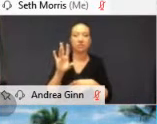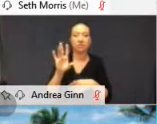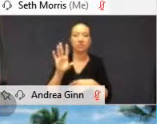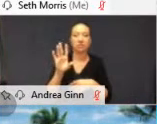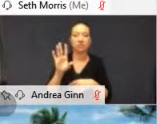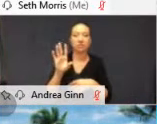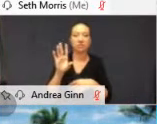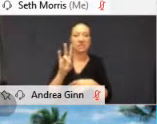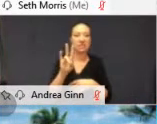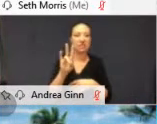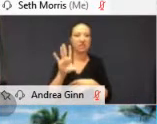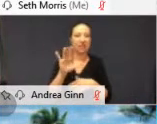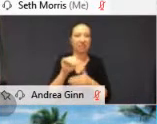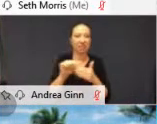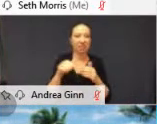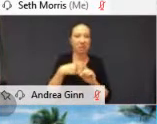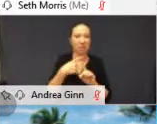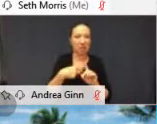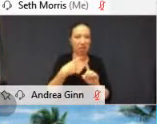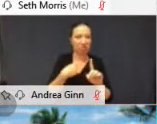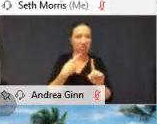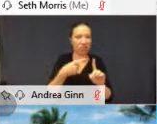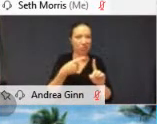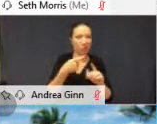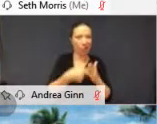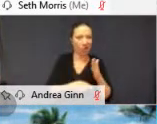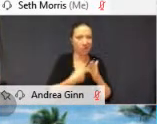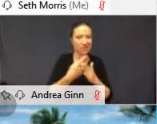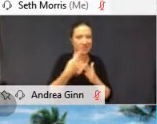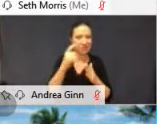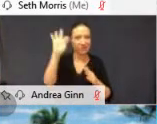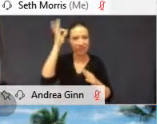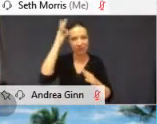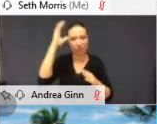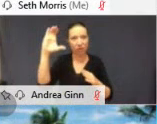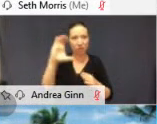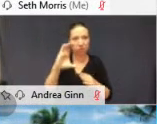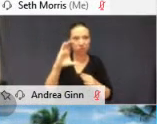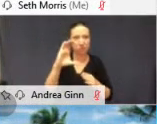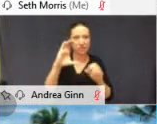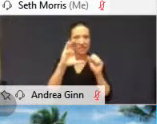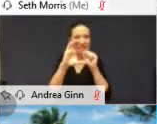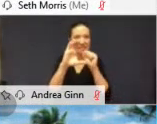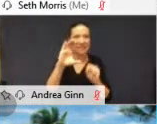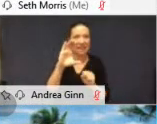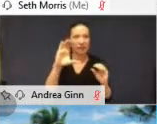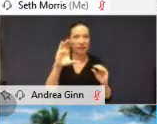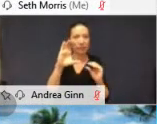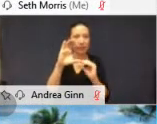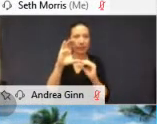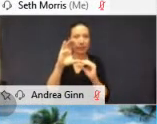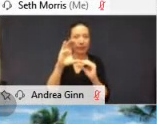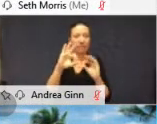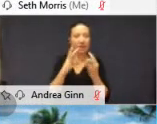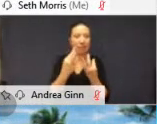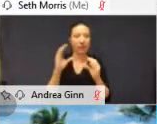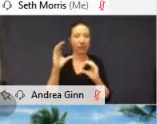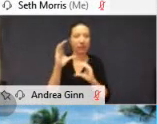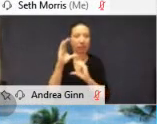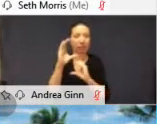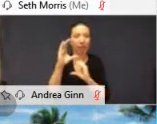paying before. But we would also tackle their costs on the back end when they're paying for